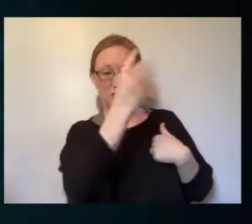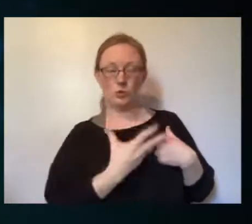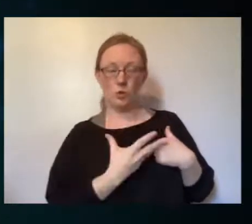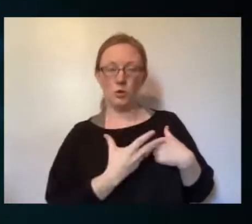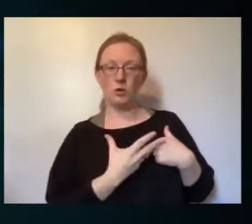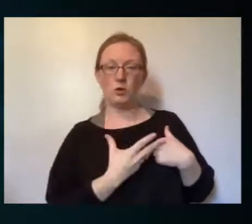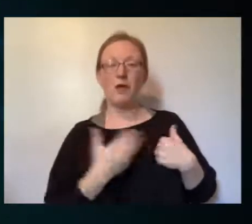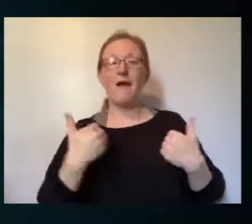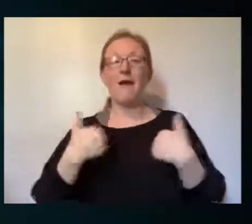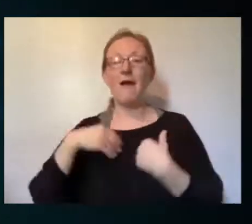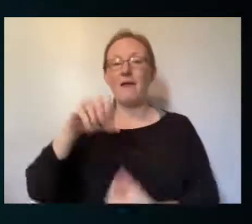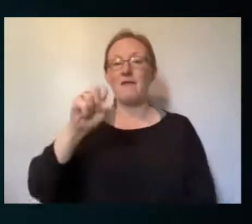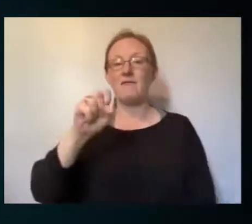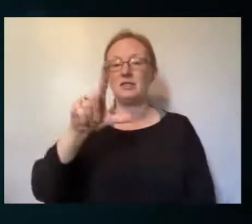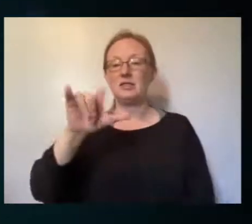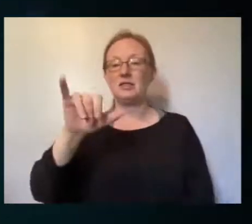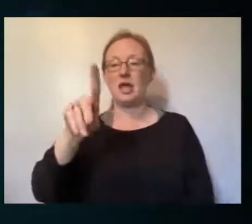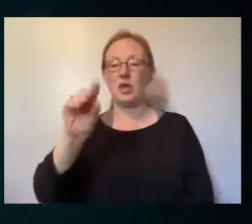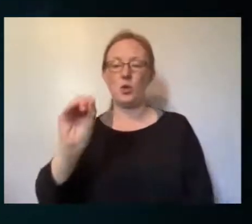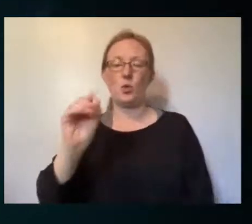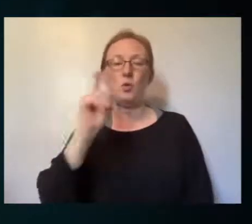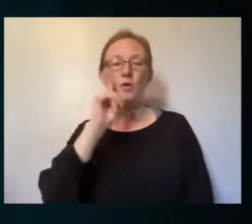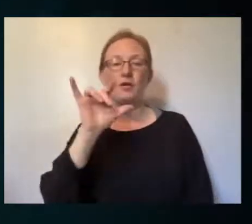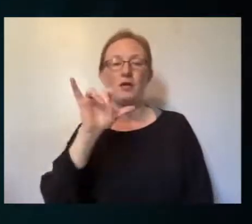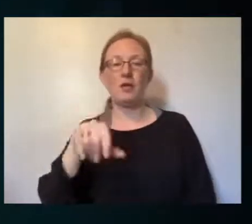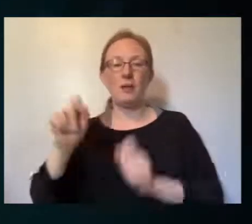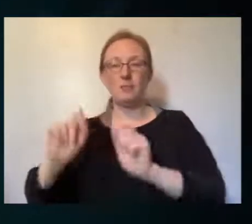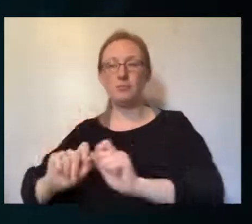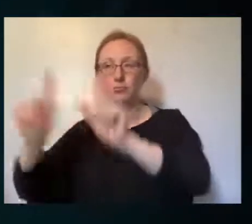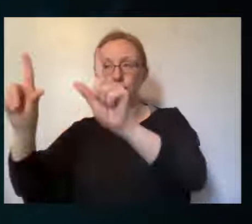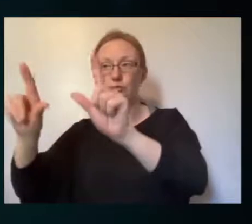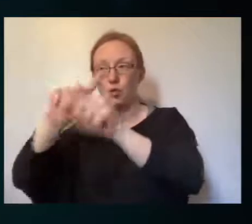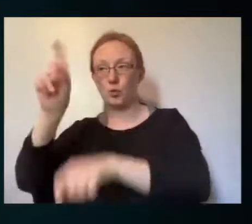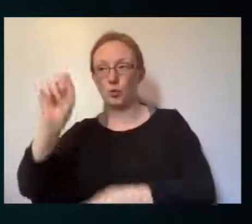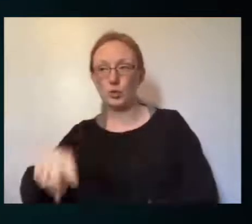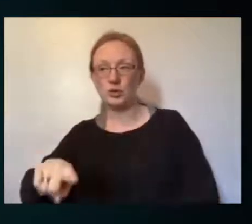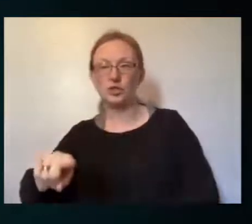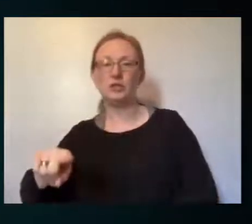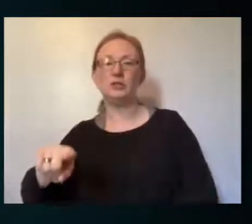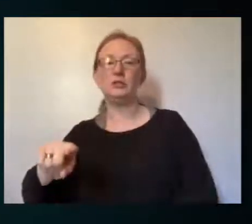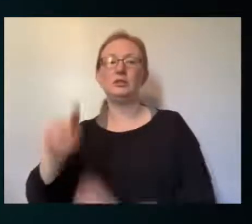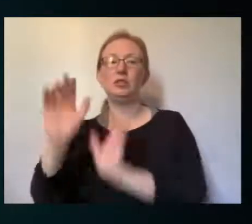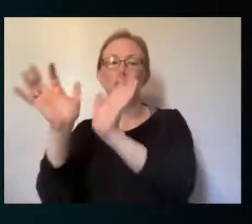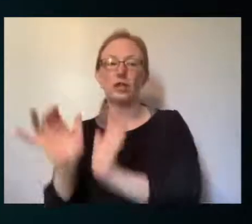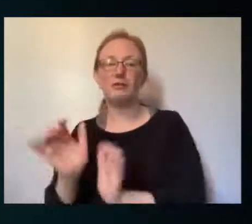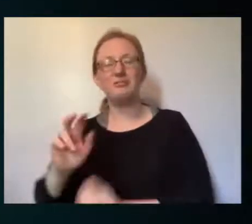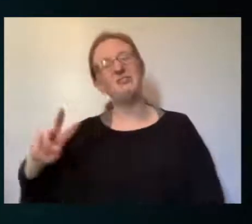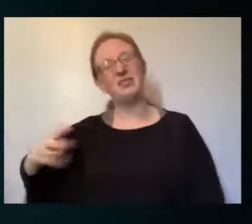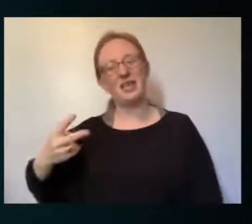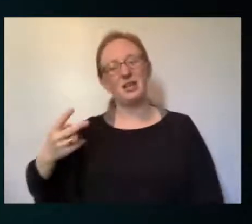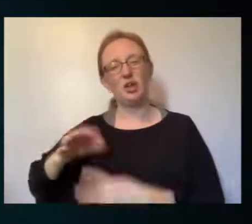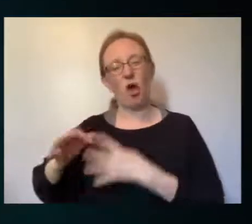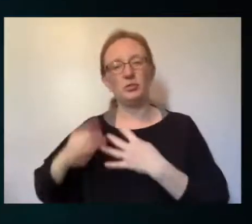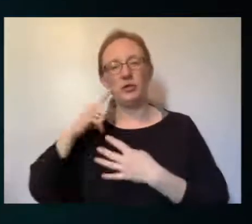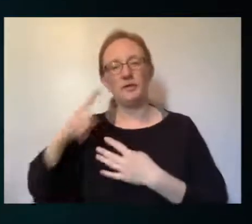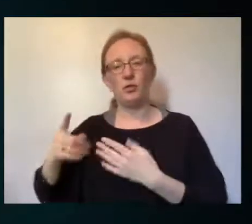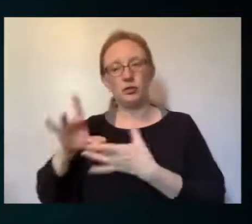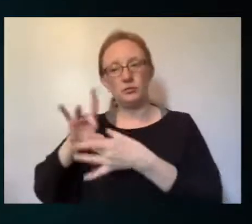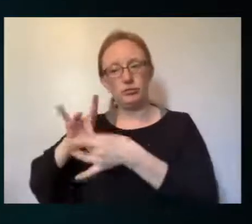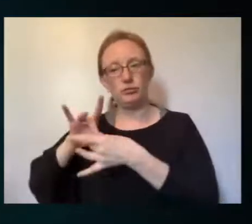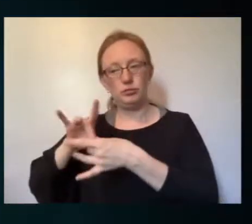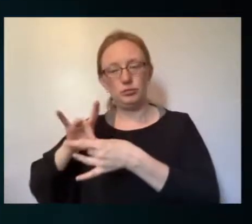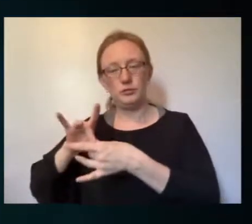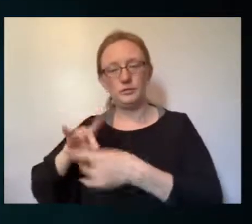will be linked in the chat for posting and upvoting questions as a secondary way to engage. As the event is striving